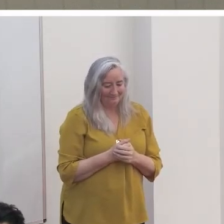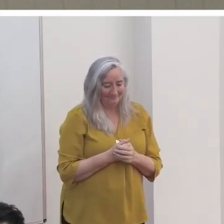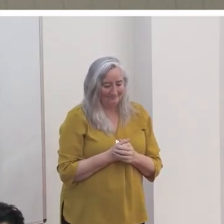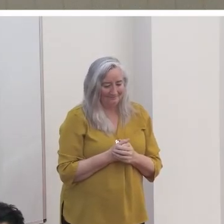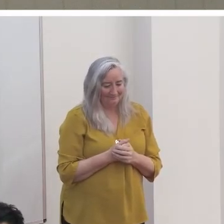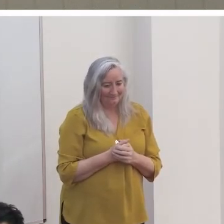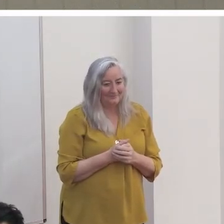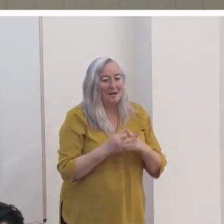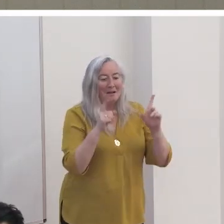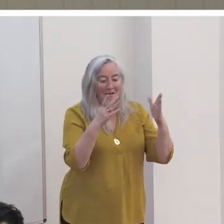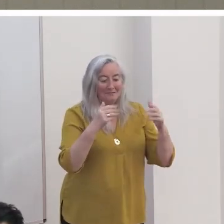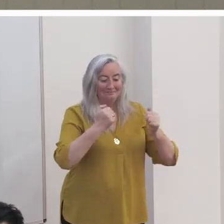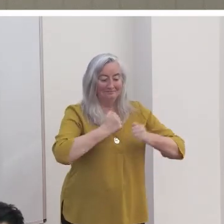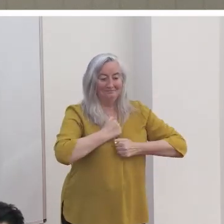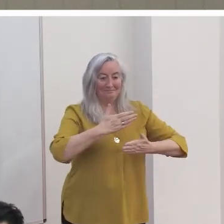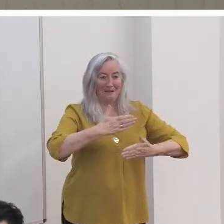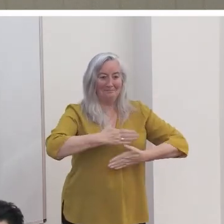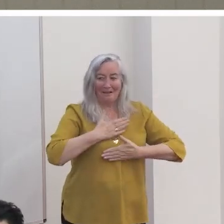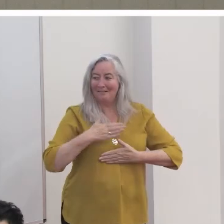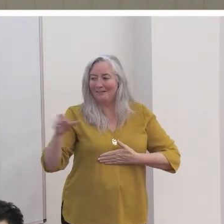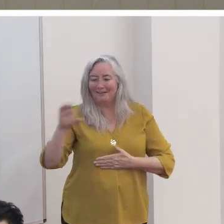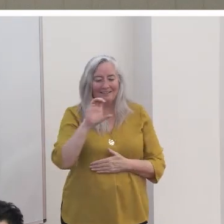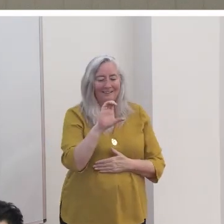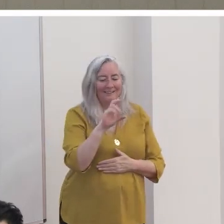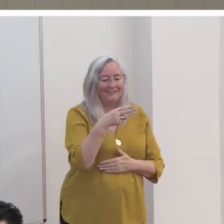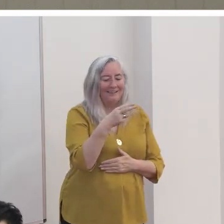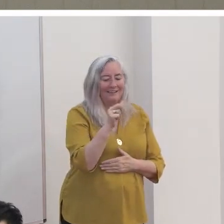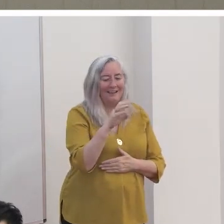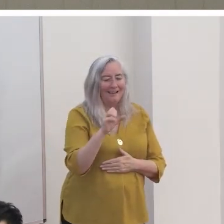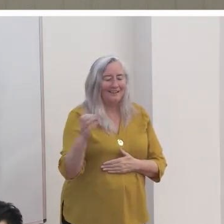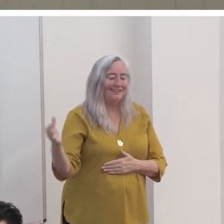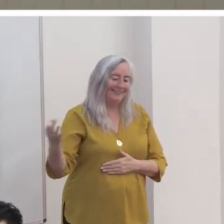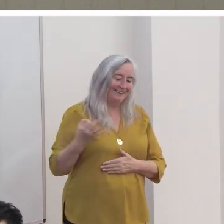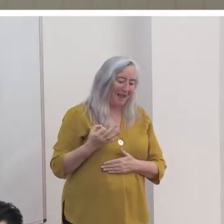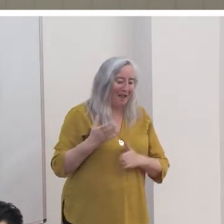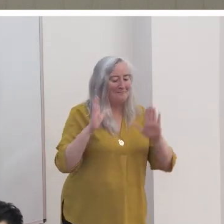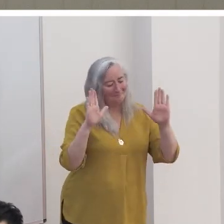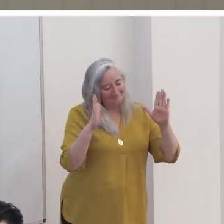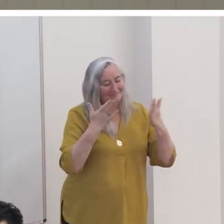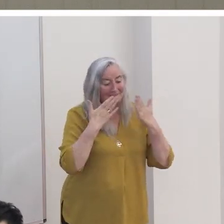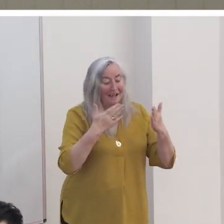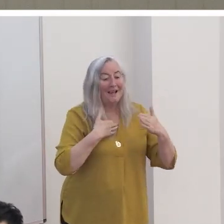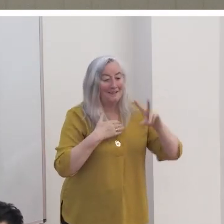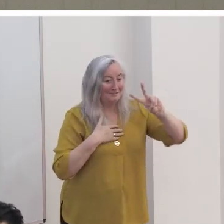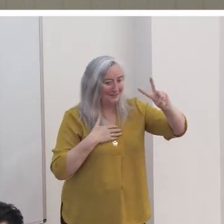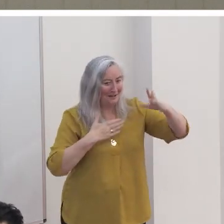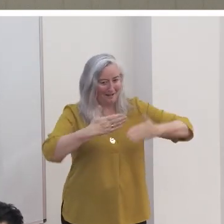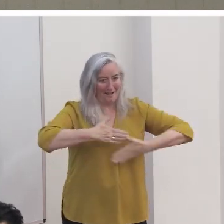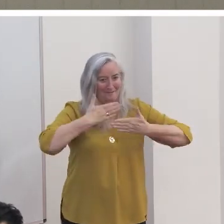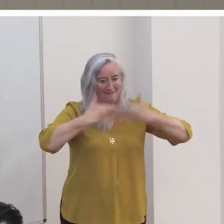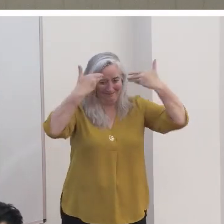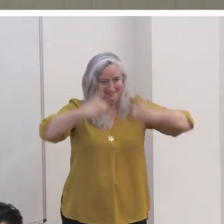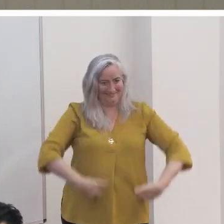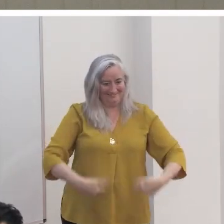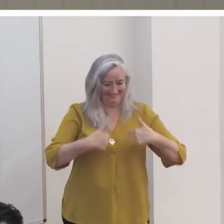So I got two. One is, so for those that know me, especially my colleague, Jennifer, I'm